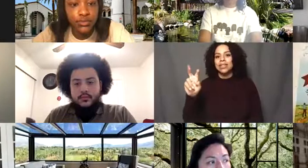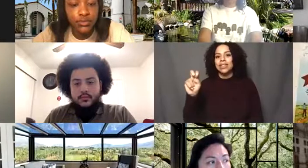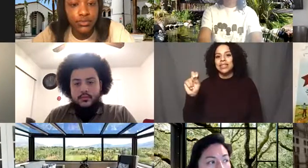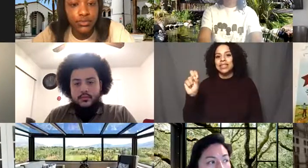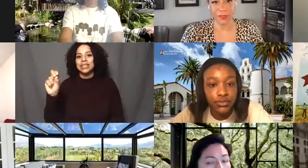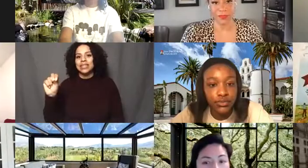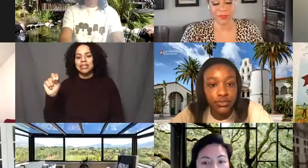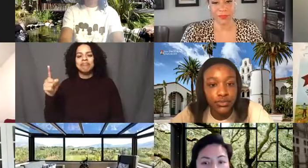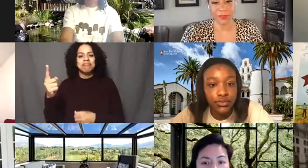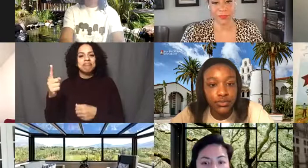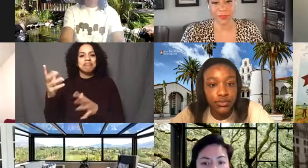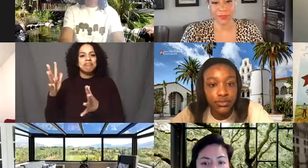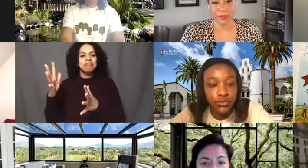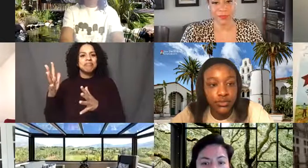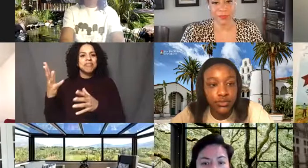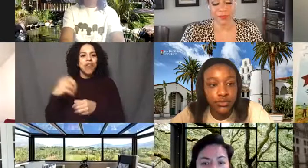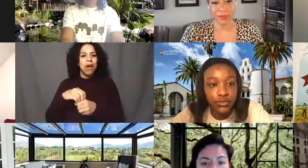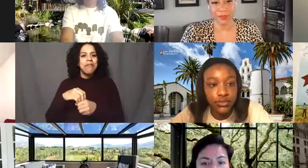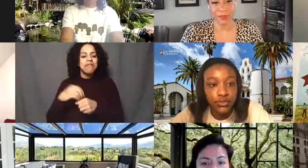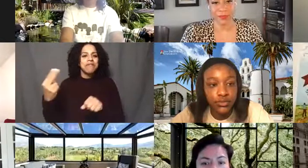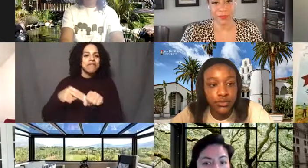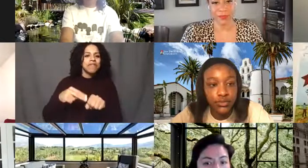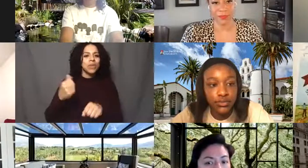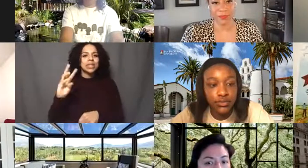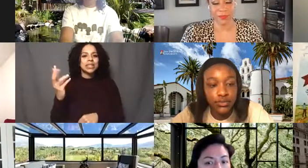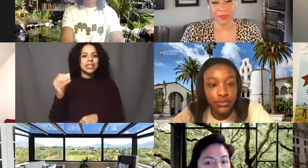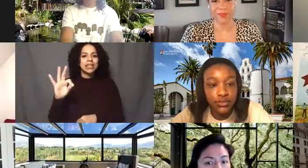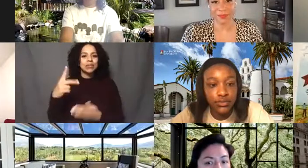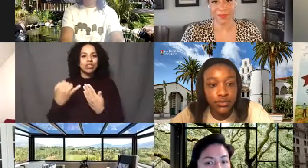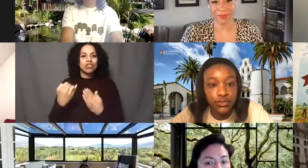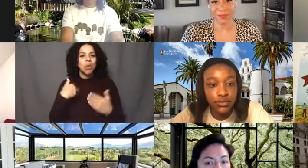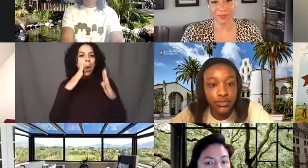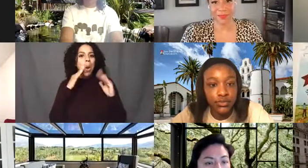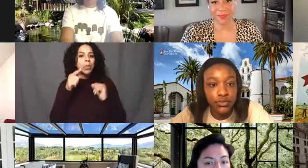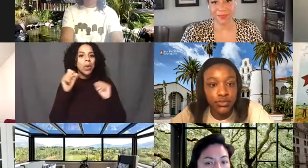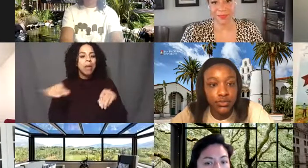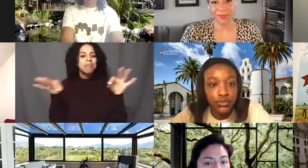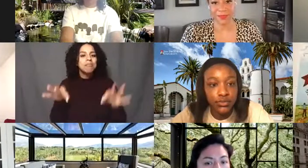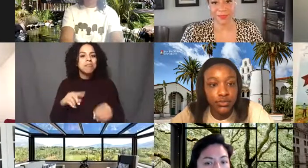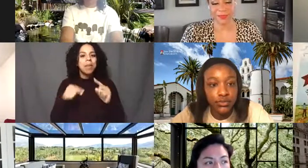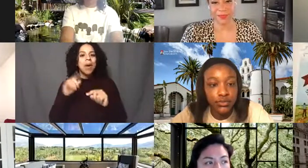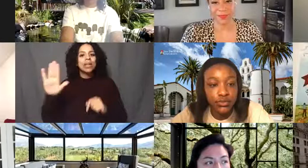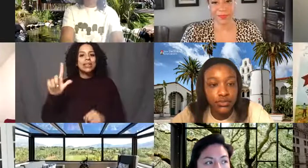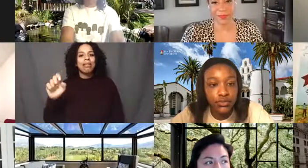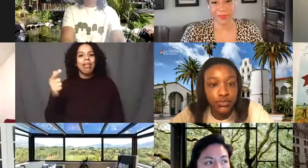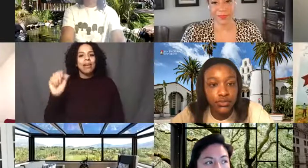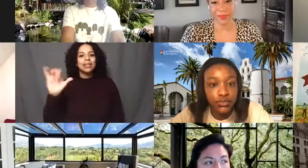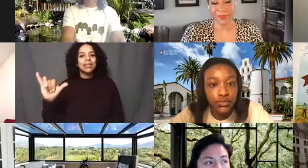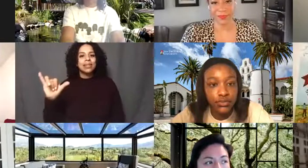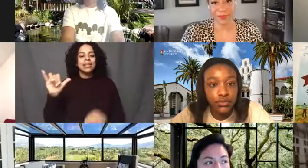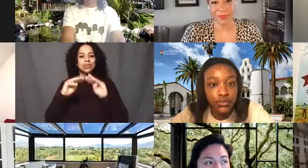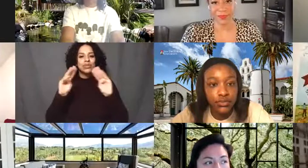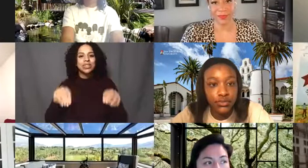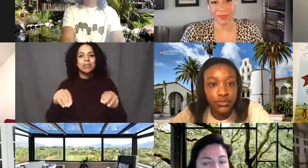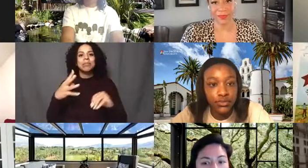And I wonder if you could say a few words about his Legacy Museum and the National Memorial for Peace and Justice in